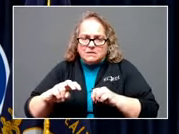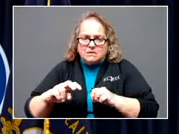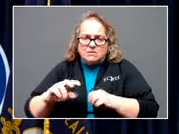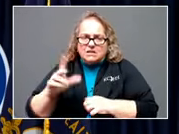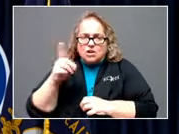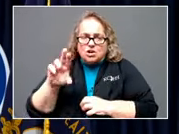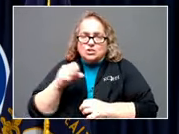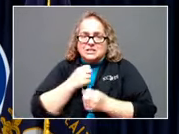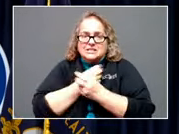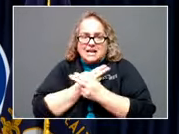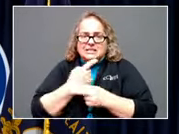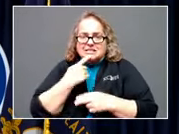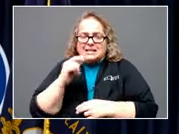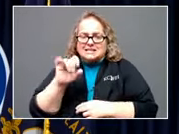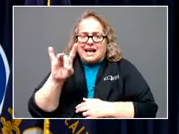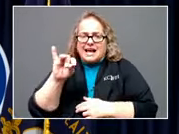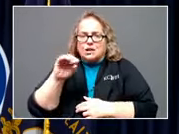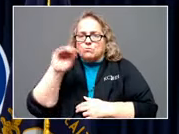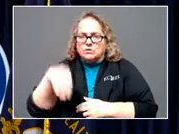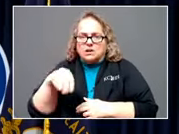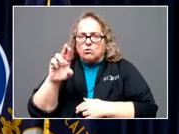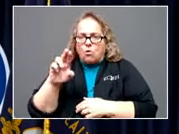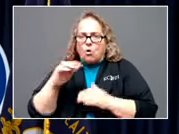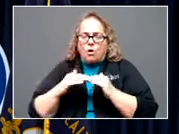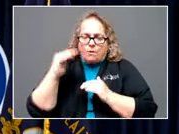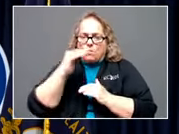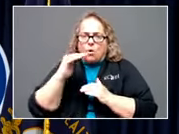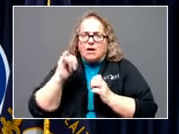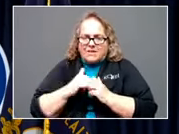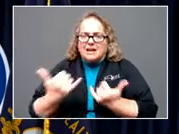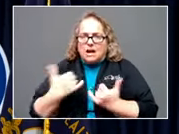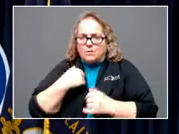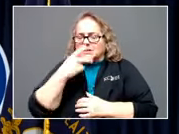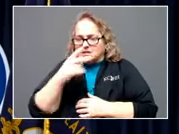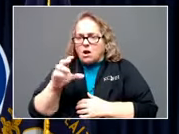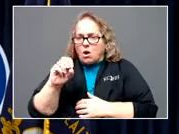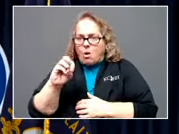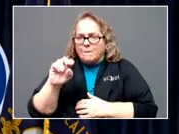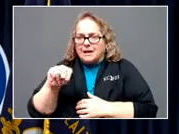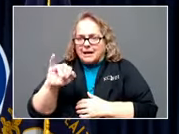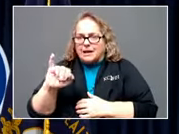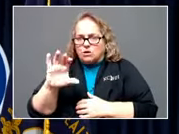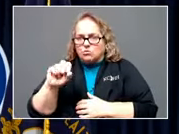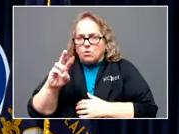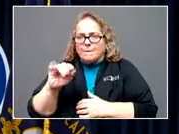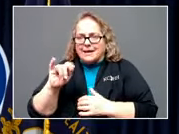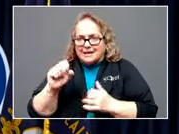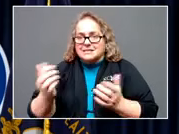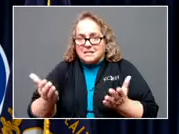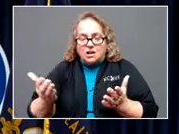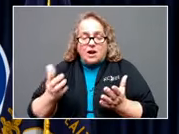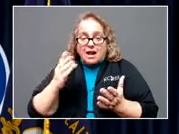says it's 80% or more of what we're seeing, but it's here and it's going to be everything by next week if